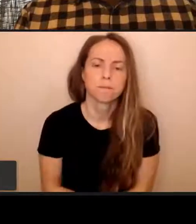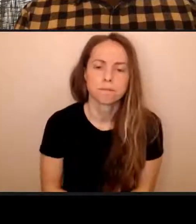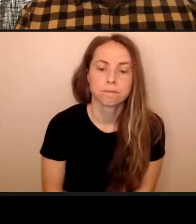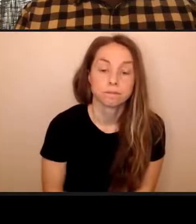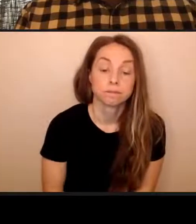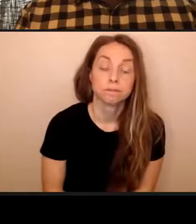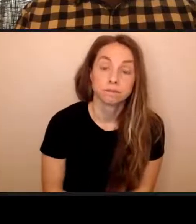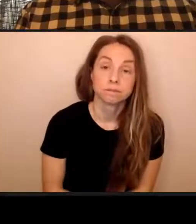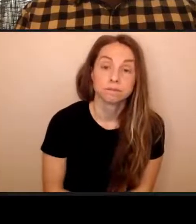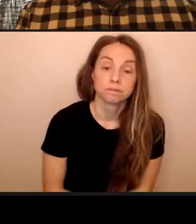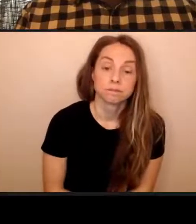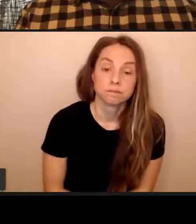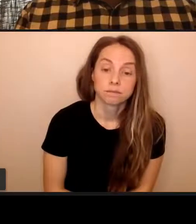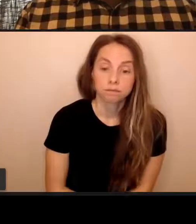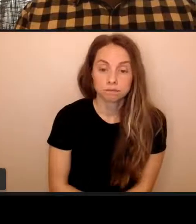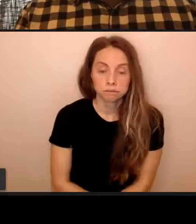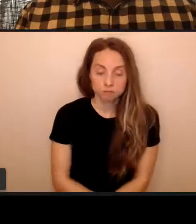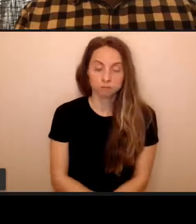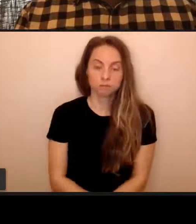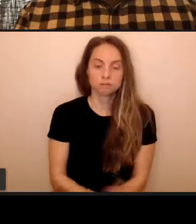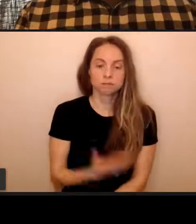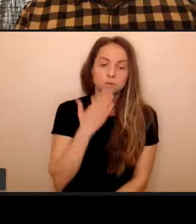Yeah, that's a good question, because